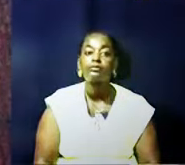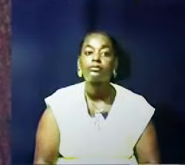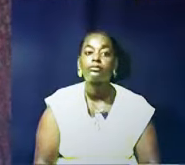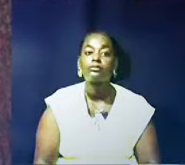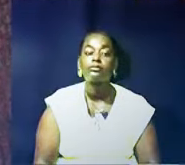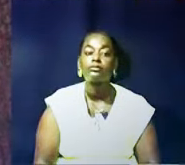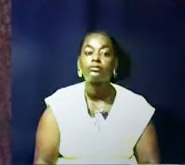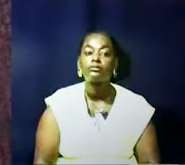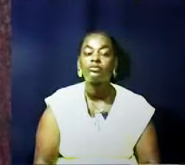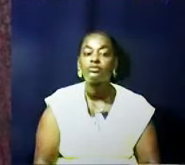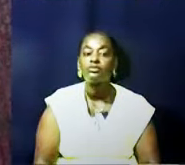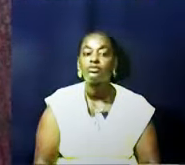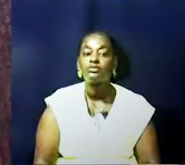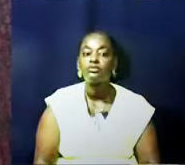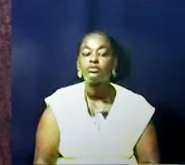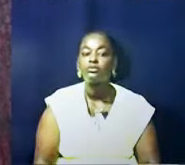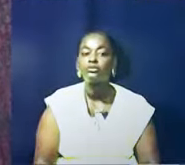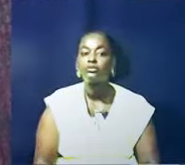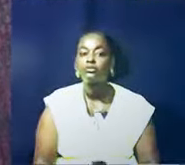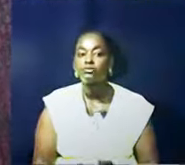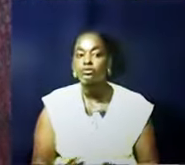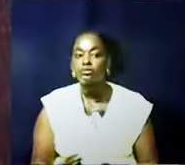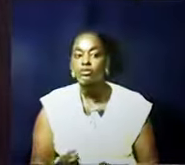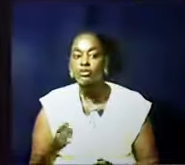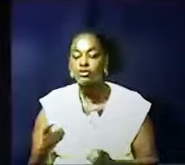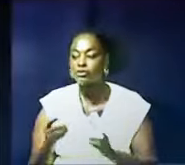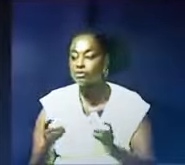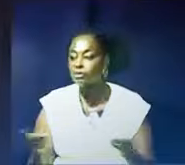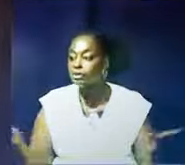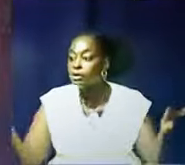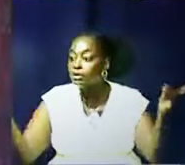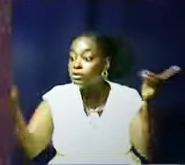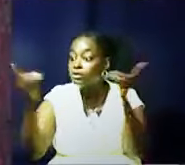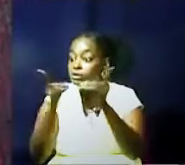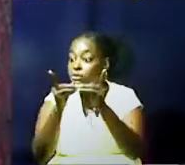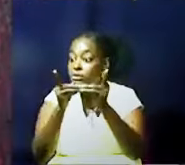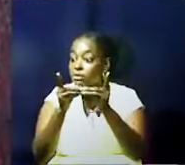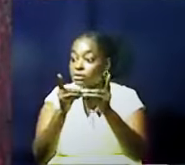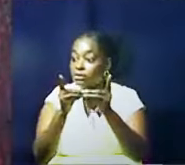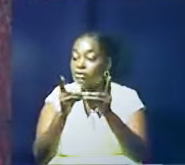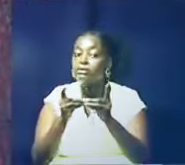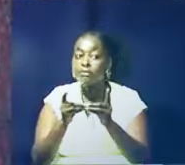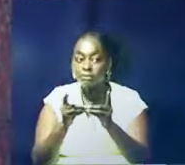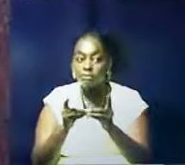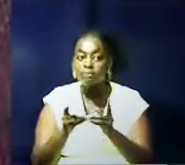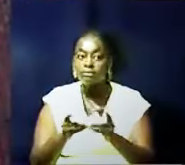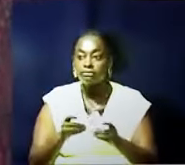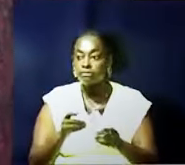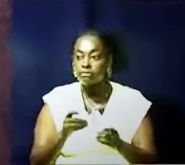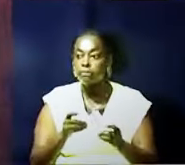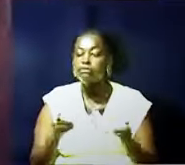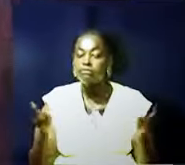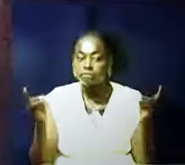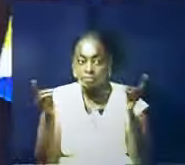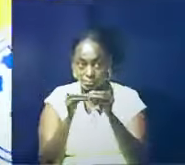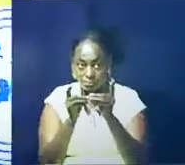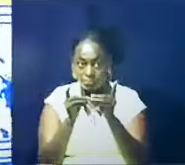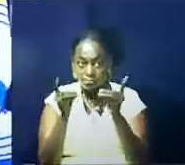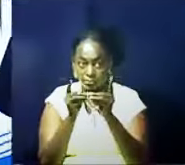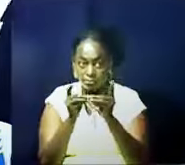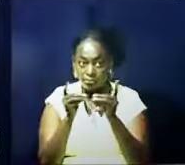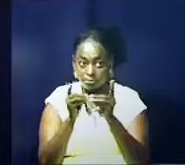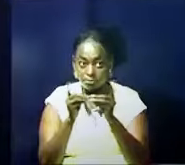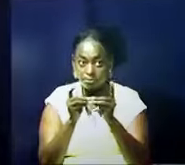Short devotions are the bane of deep piety. One year woni yakopon entem ehia